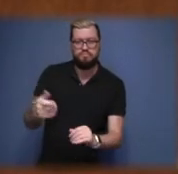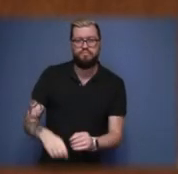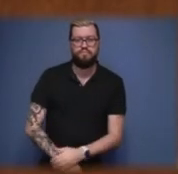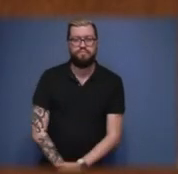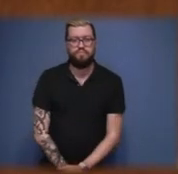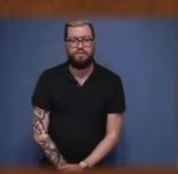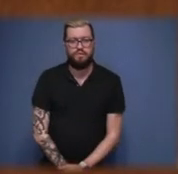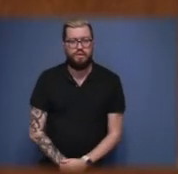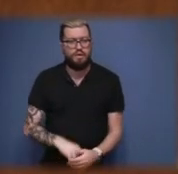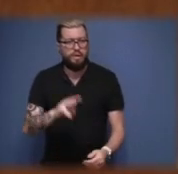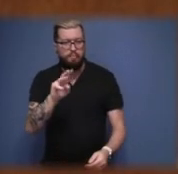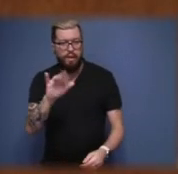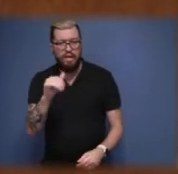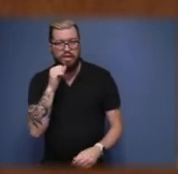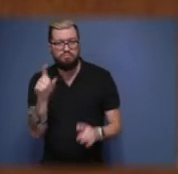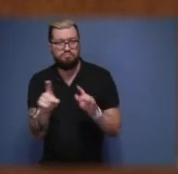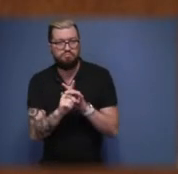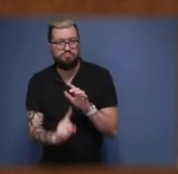Is Mandy not here either?